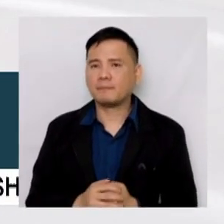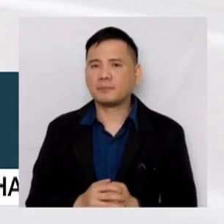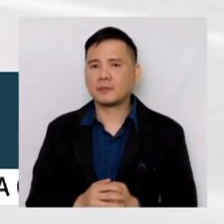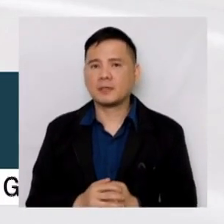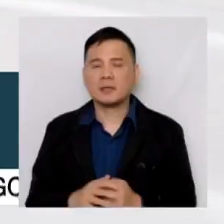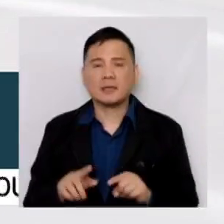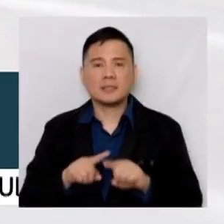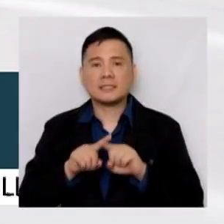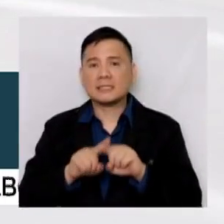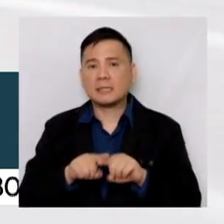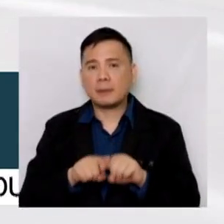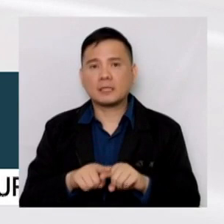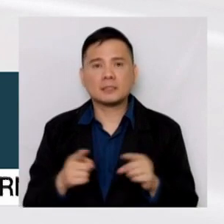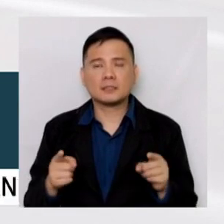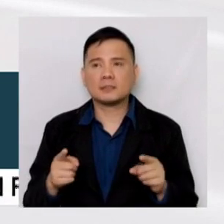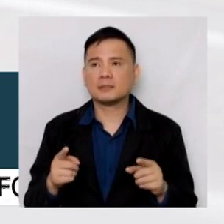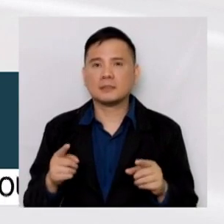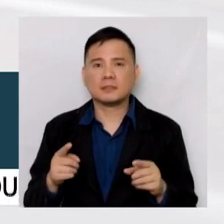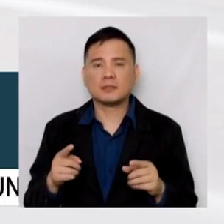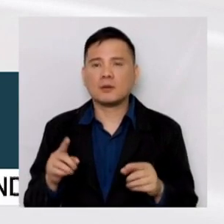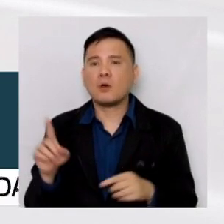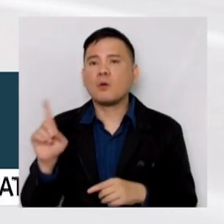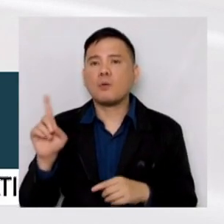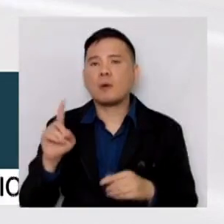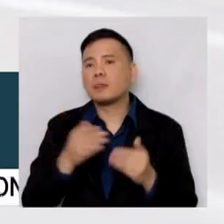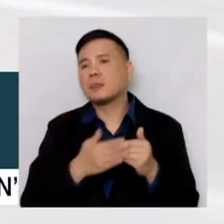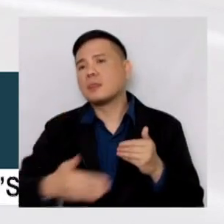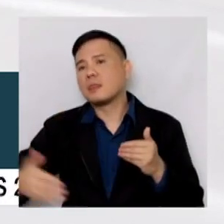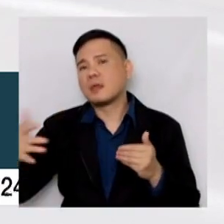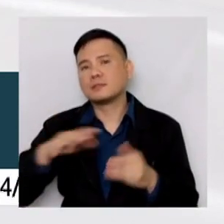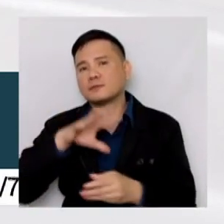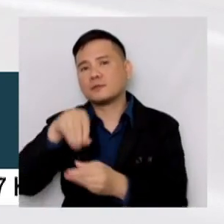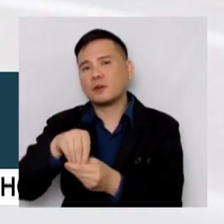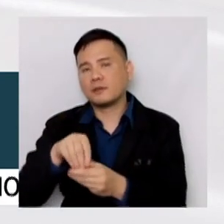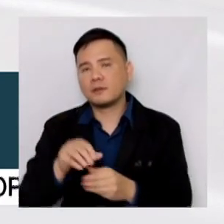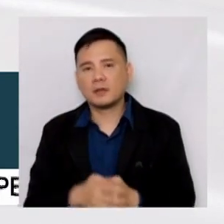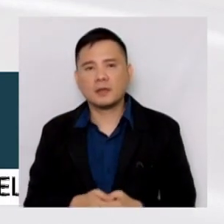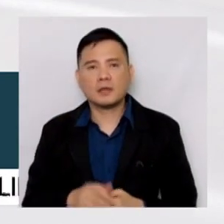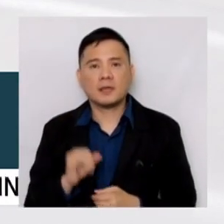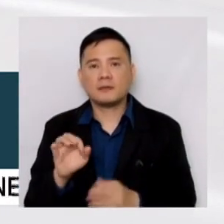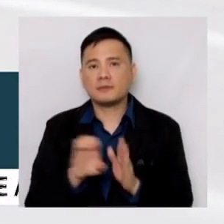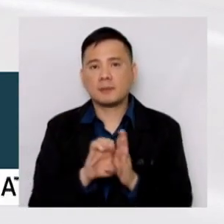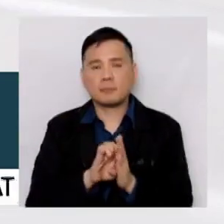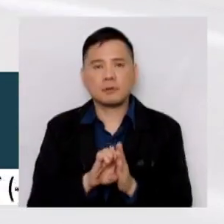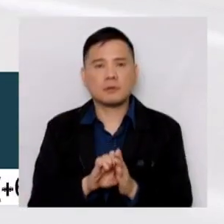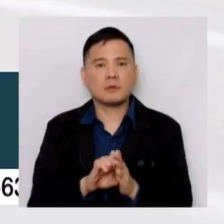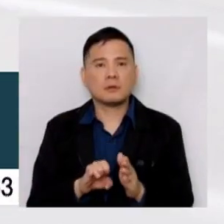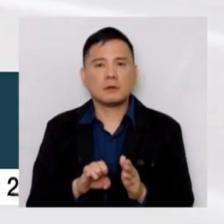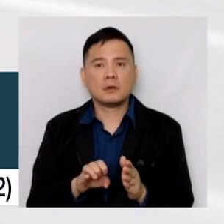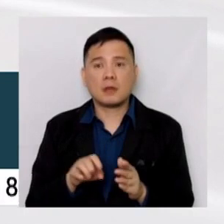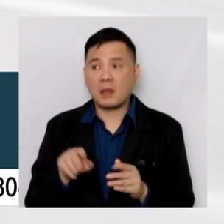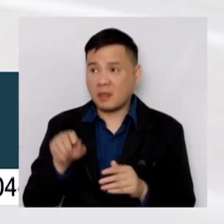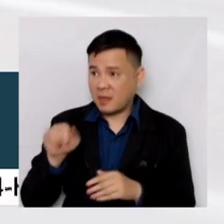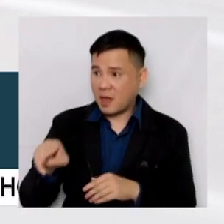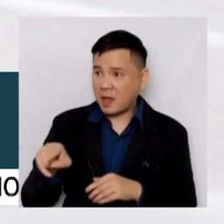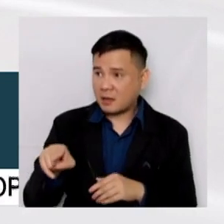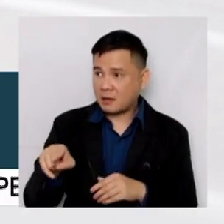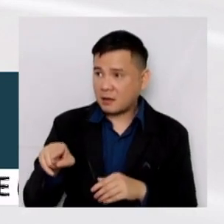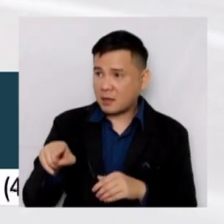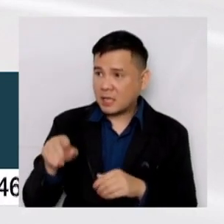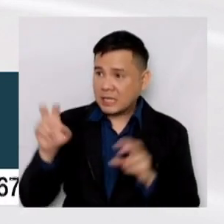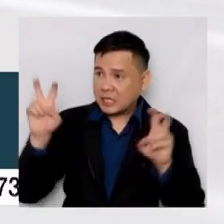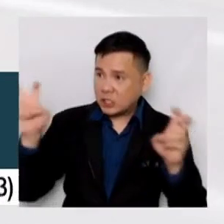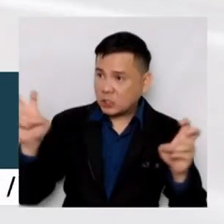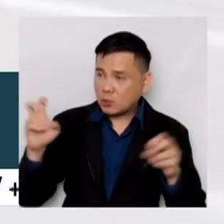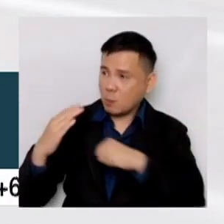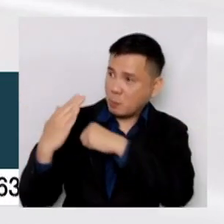going to devote myself to. You know, if I believe that this is a calling, then I should devote myself to this calling to make